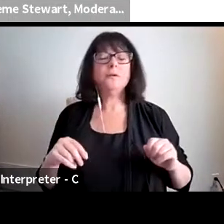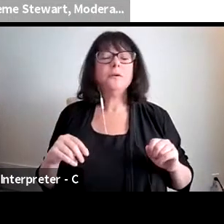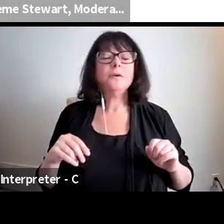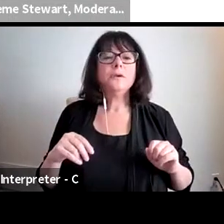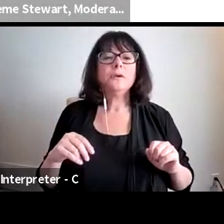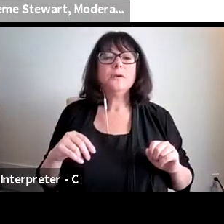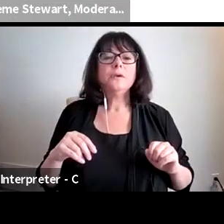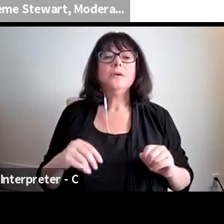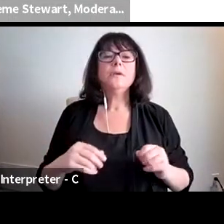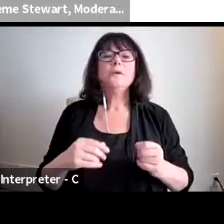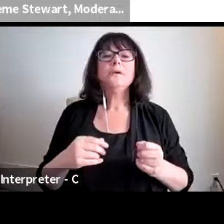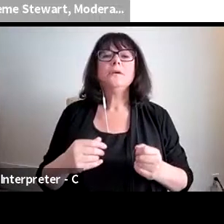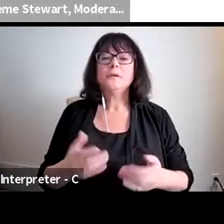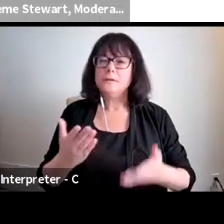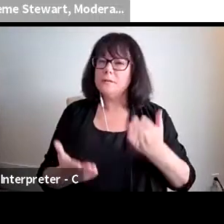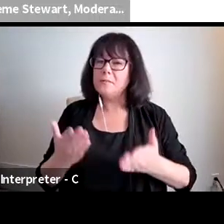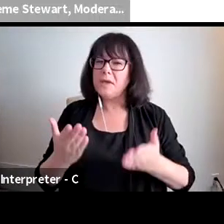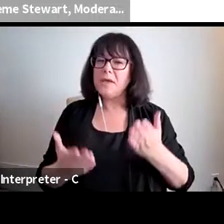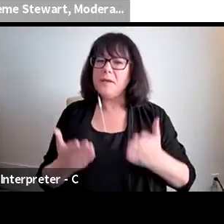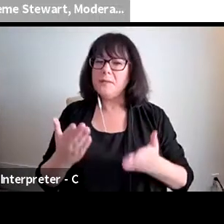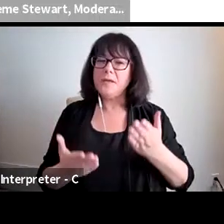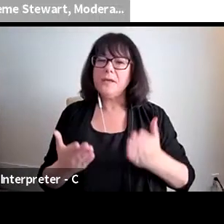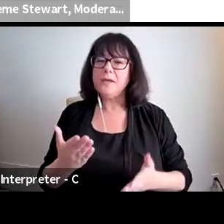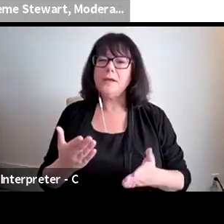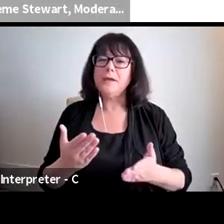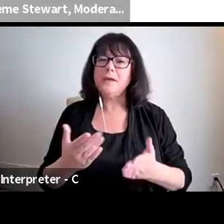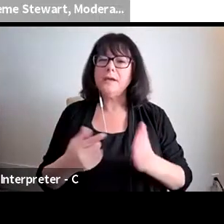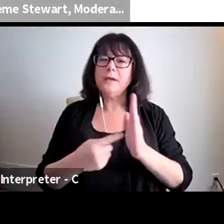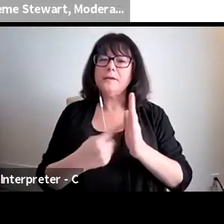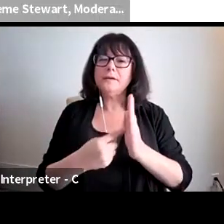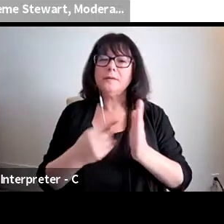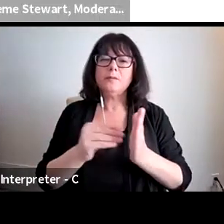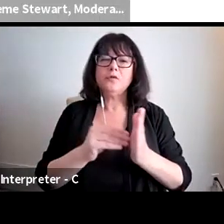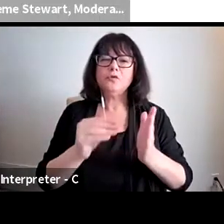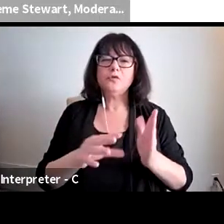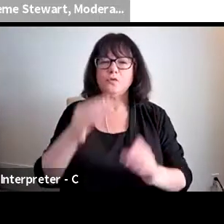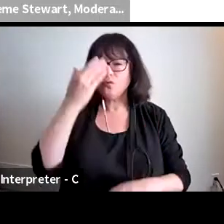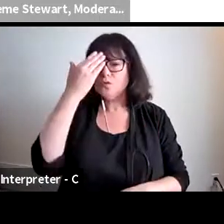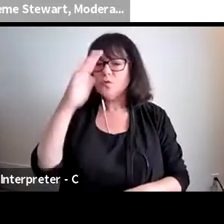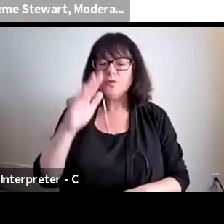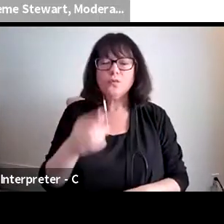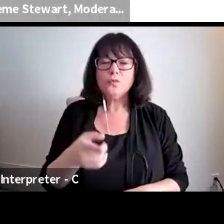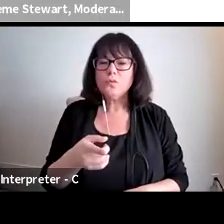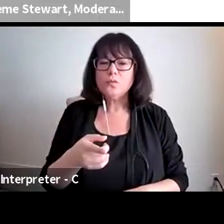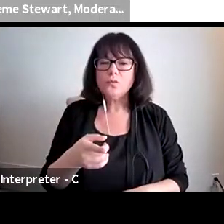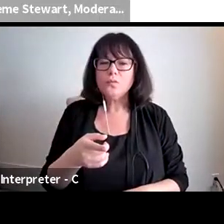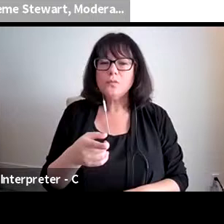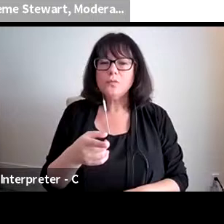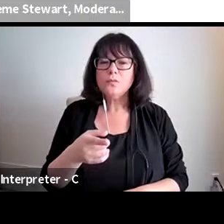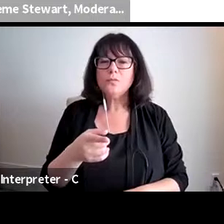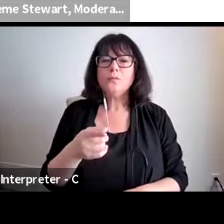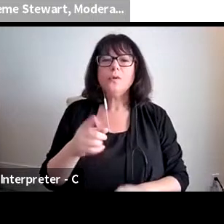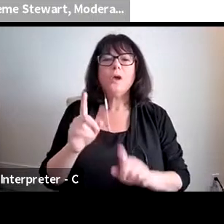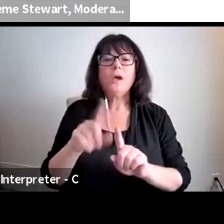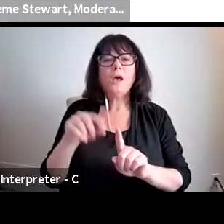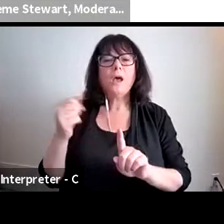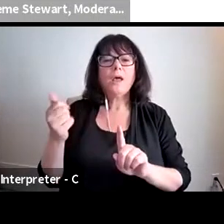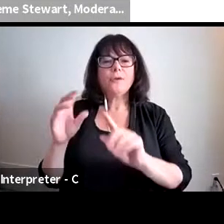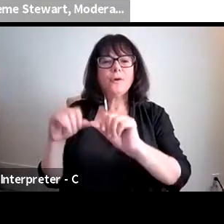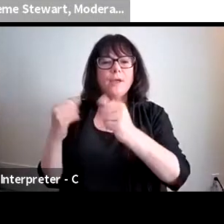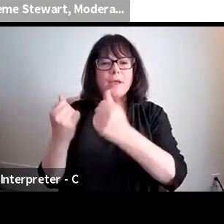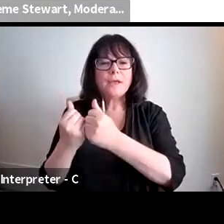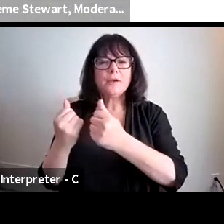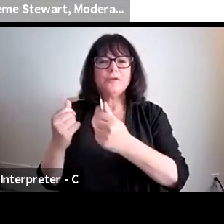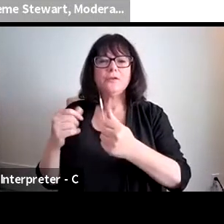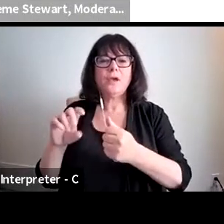aware of what outside agencies or individuals are trying to do, and simply